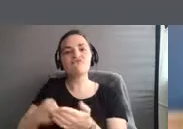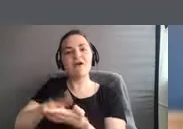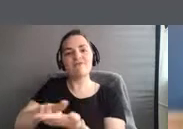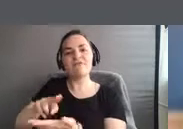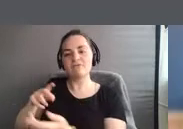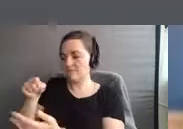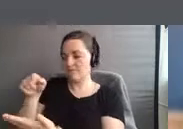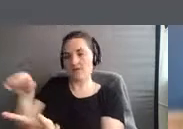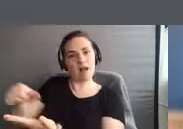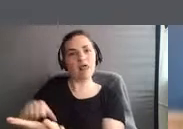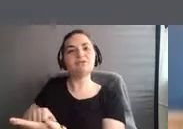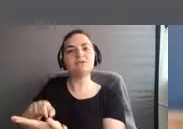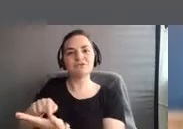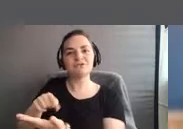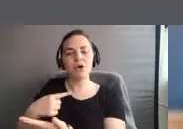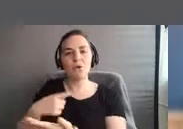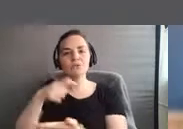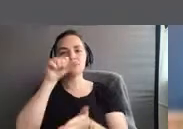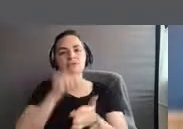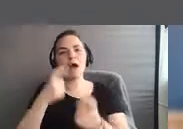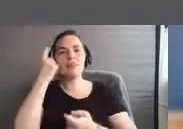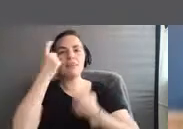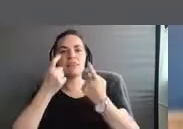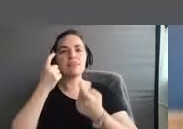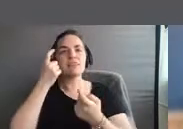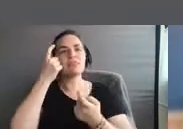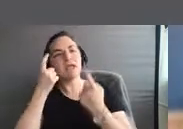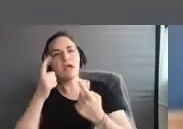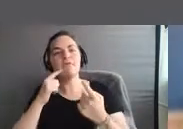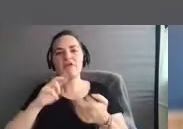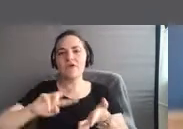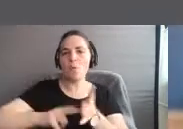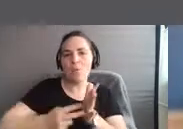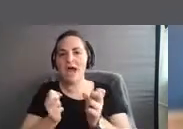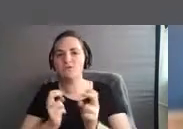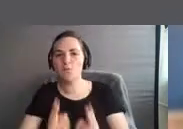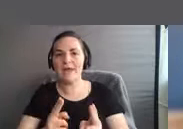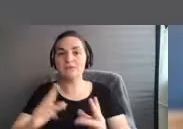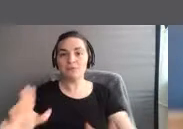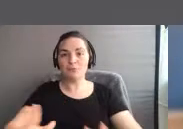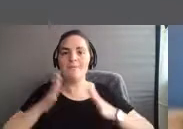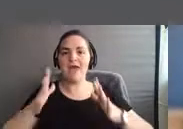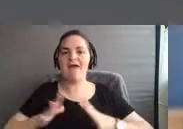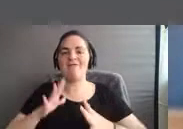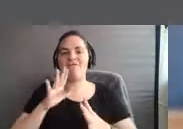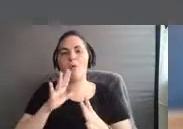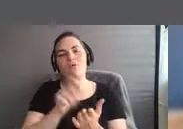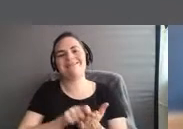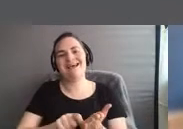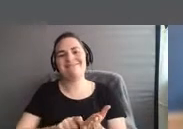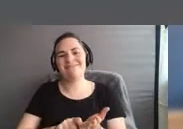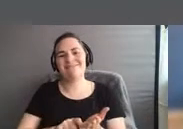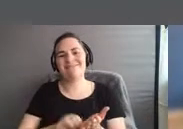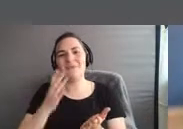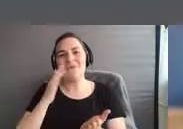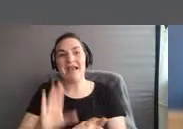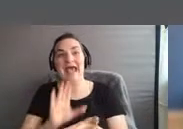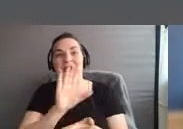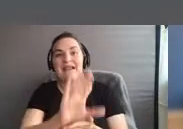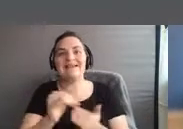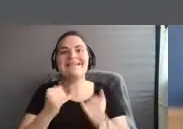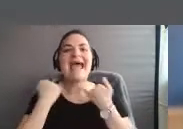to think in a well-organized way about preparing for this assignment that you're going to hand in. The deadline is the 4th of